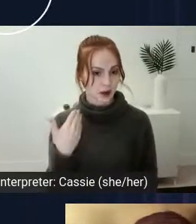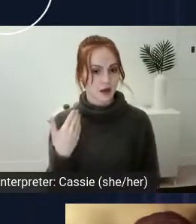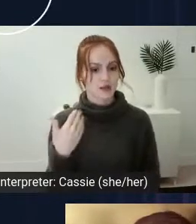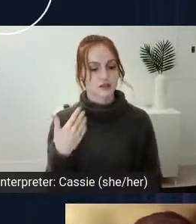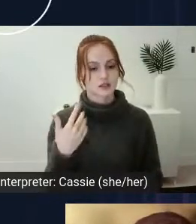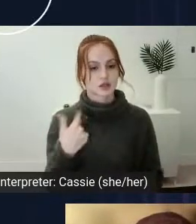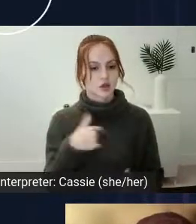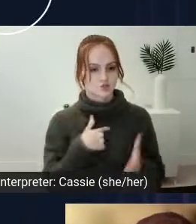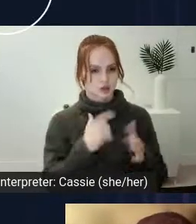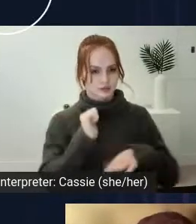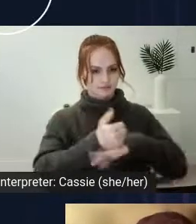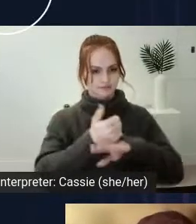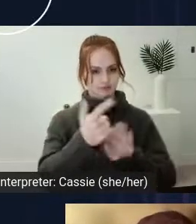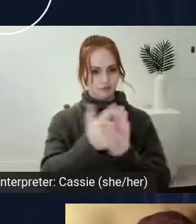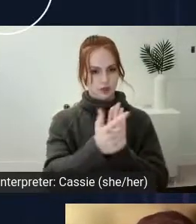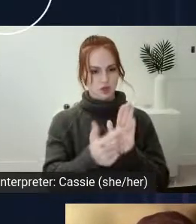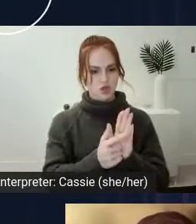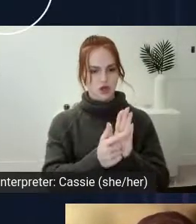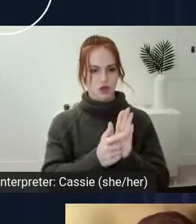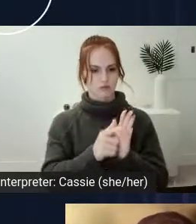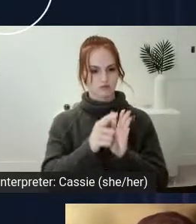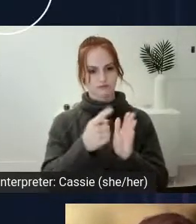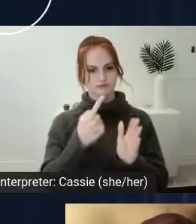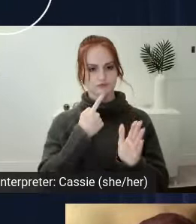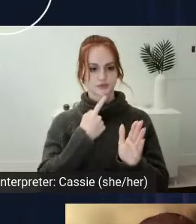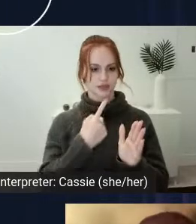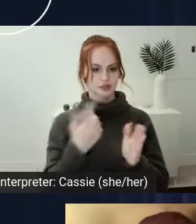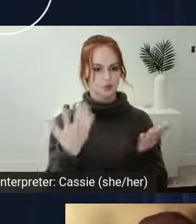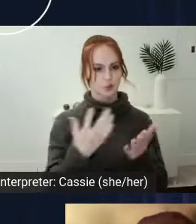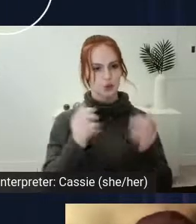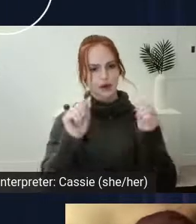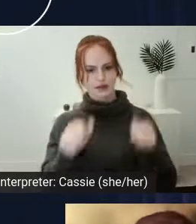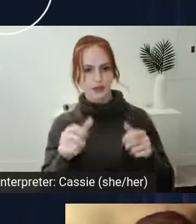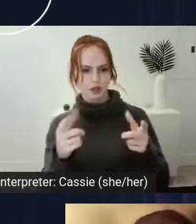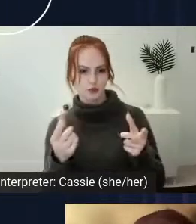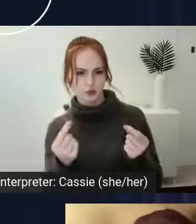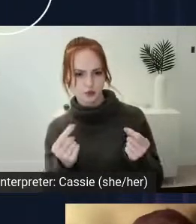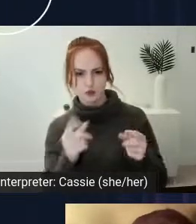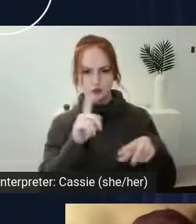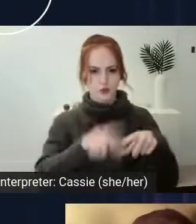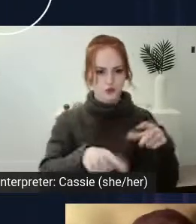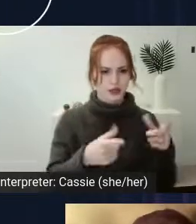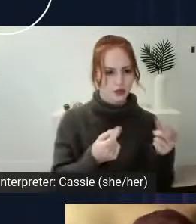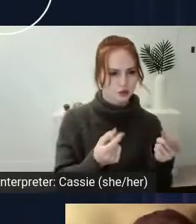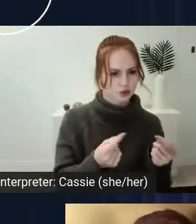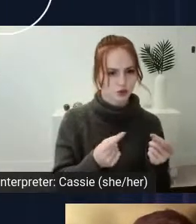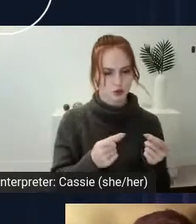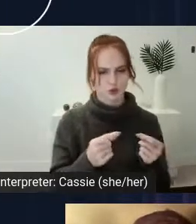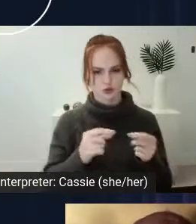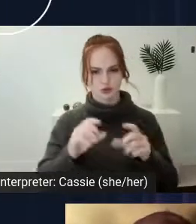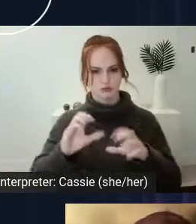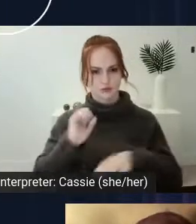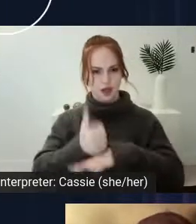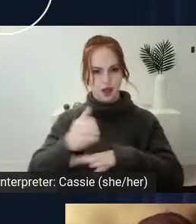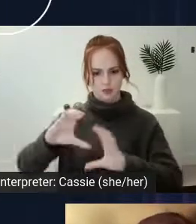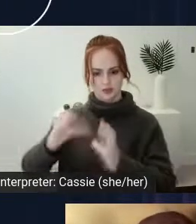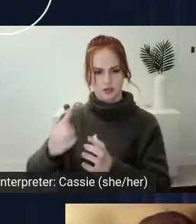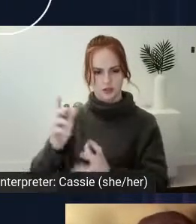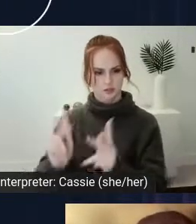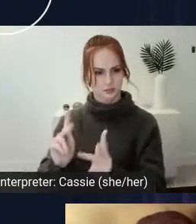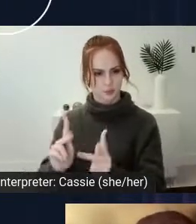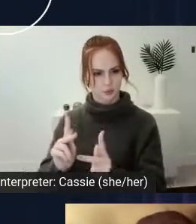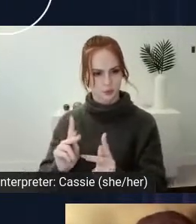to be made about those body parts to subjugate a class of people. When